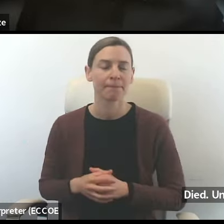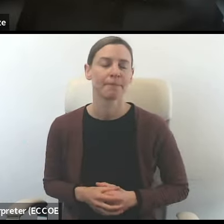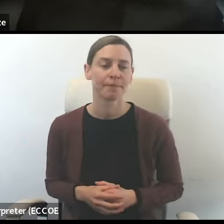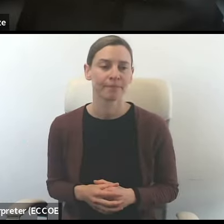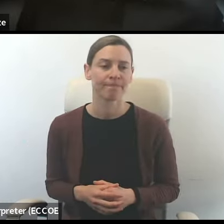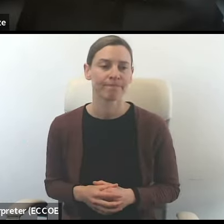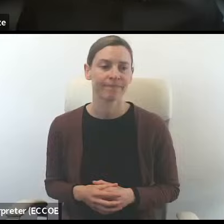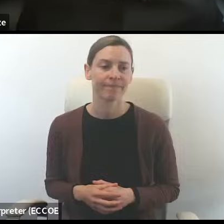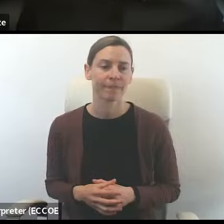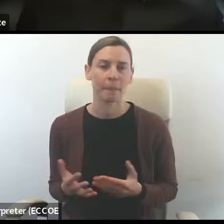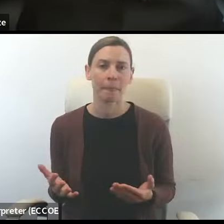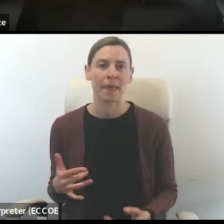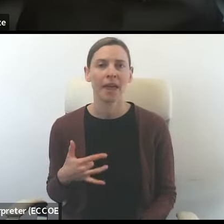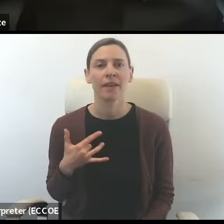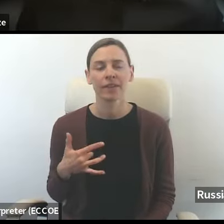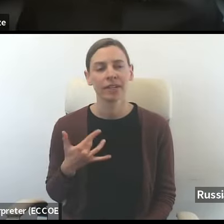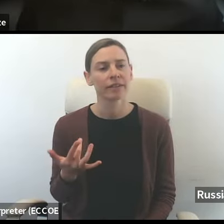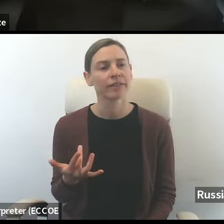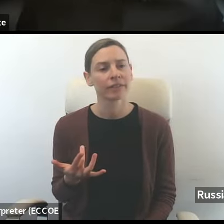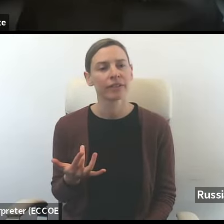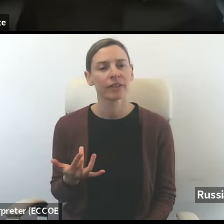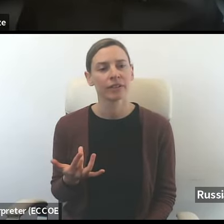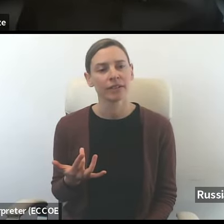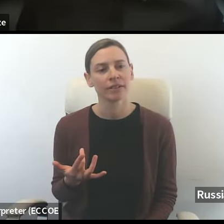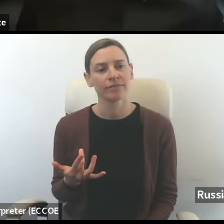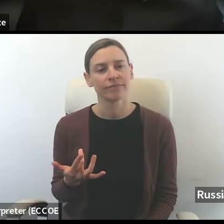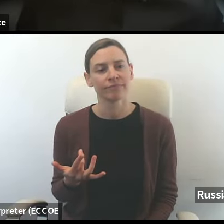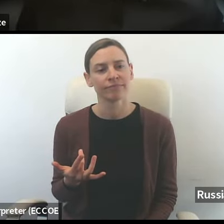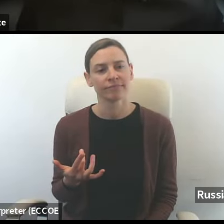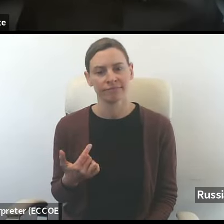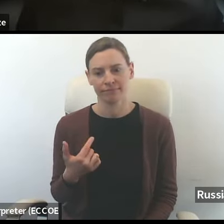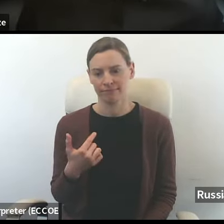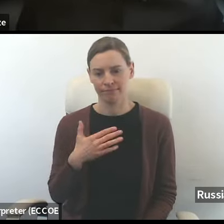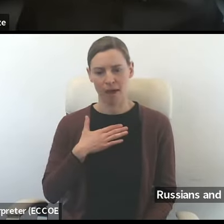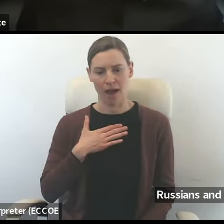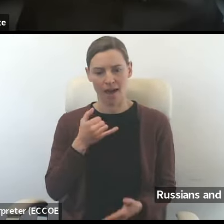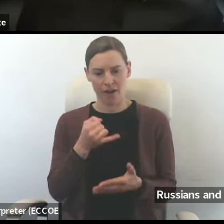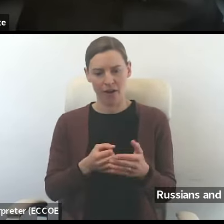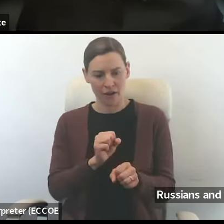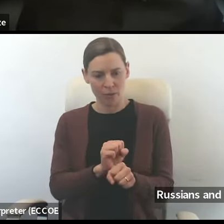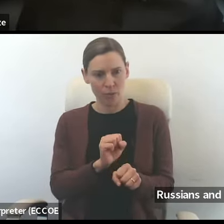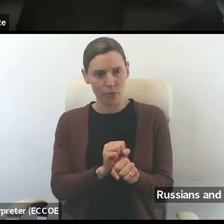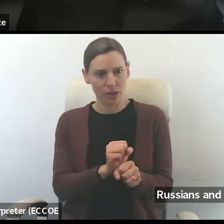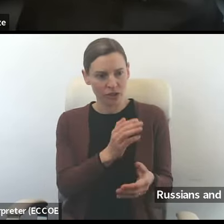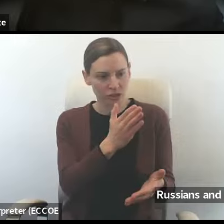I feel that I can't just stop making art,